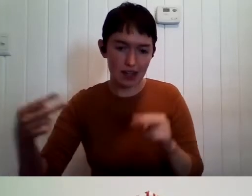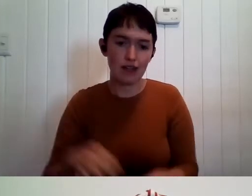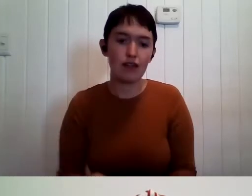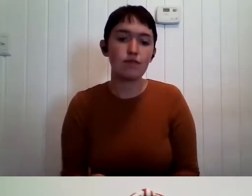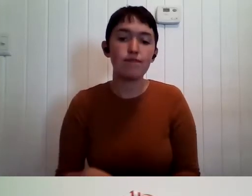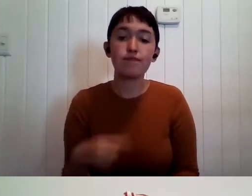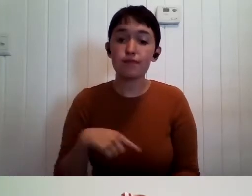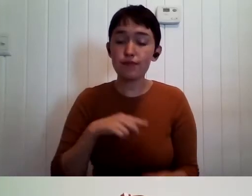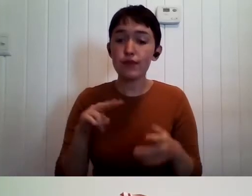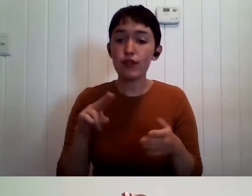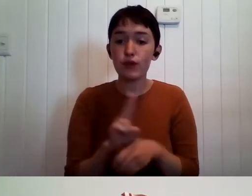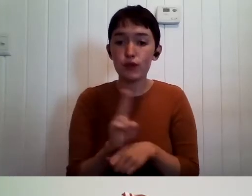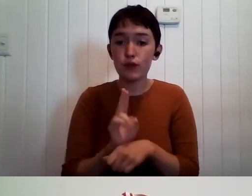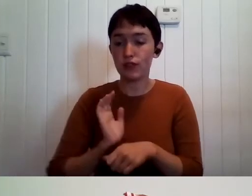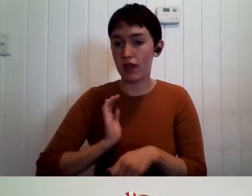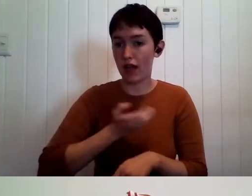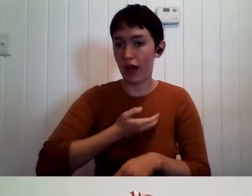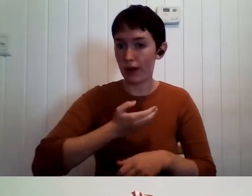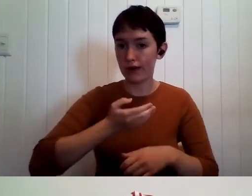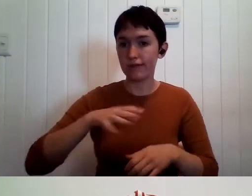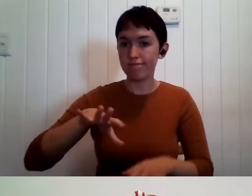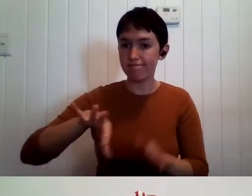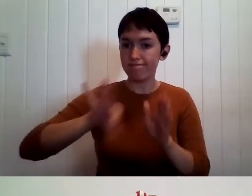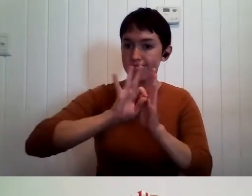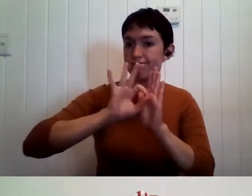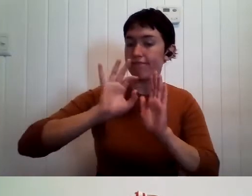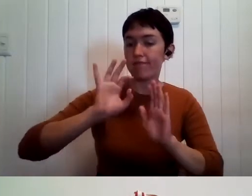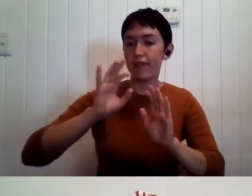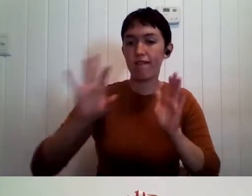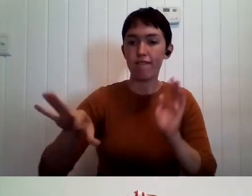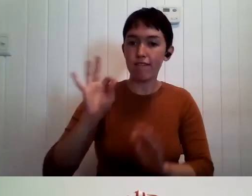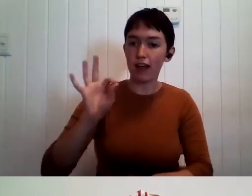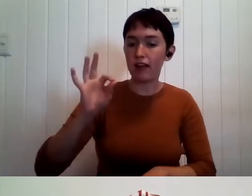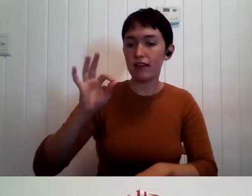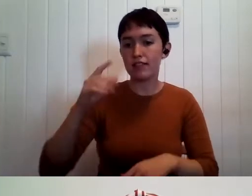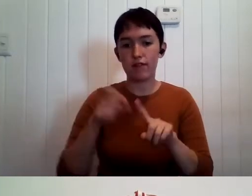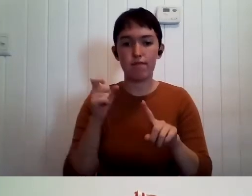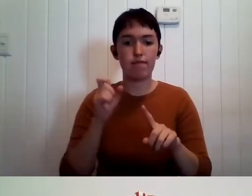onto instruments that we make as well to find out what our DNA is about.